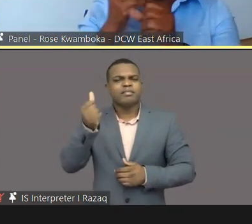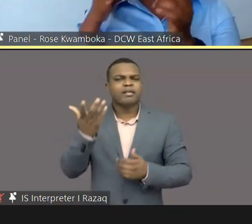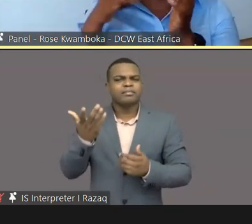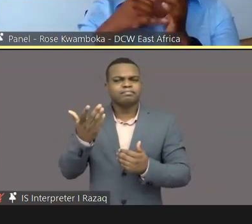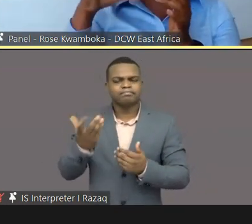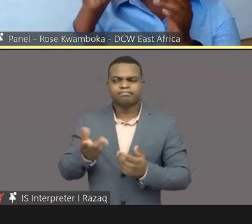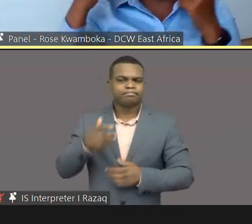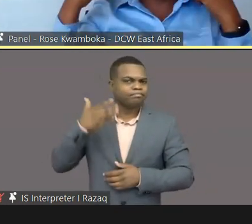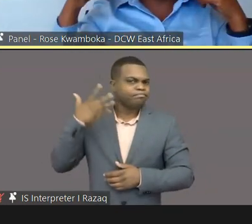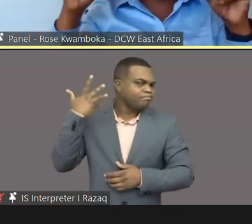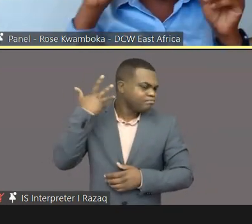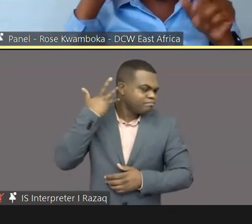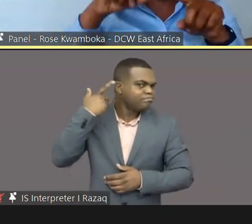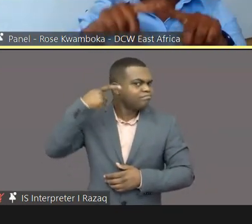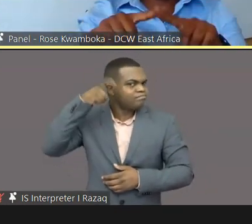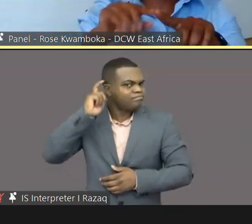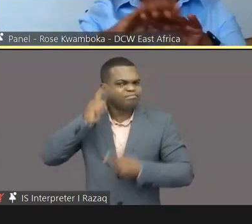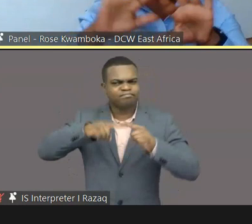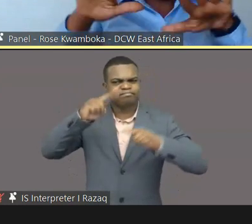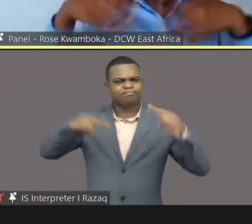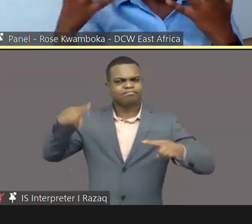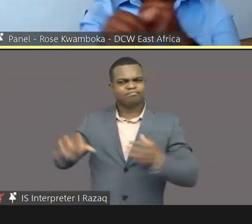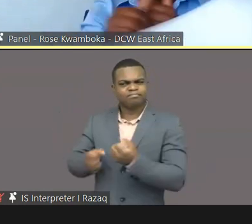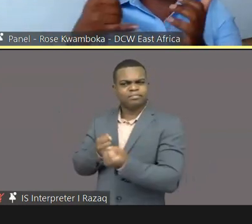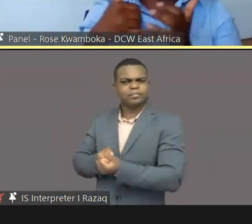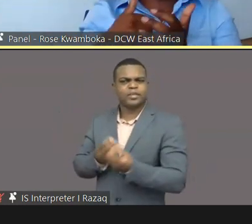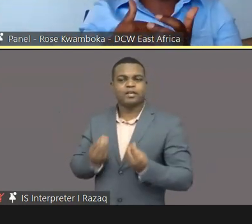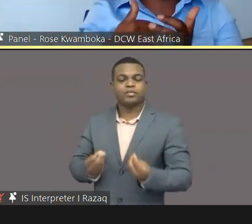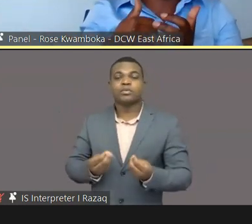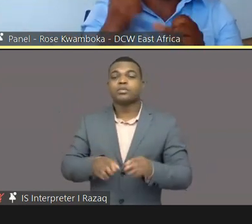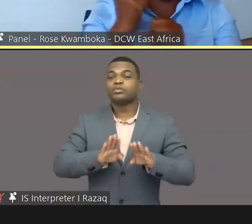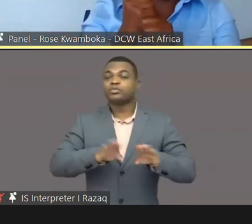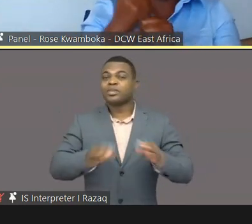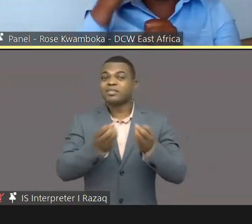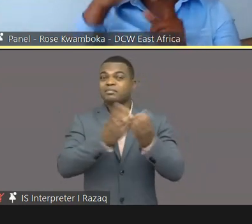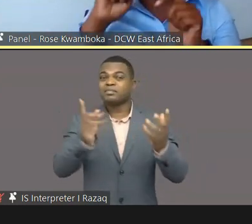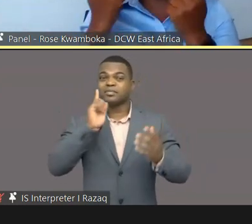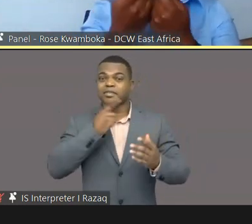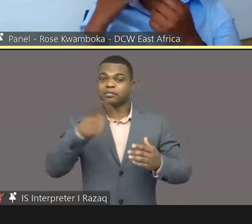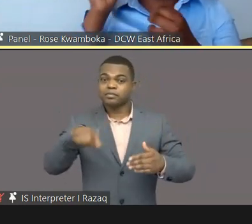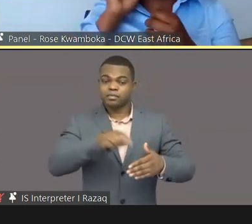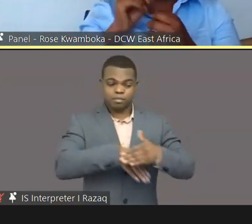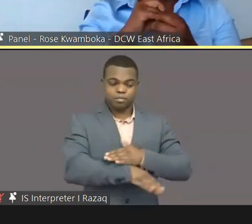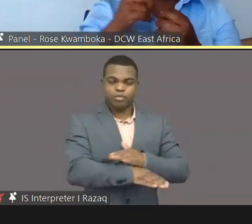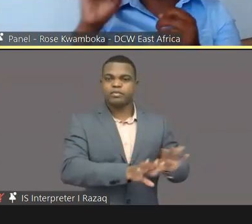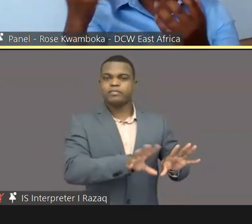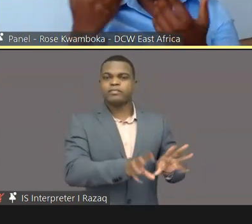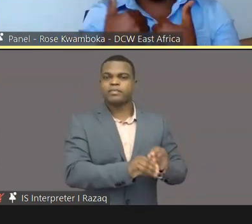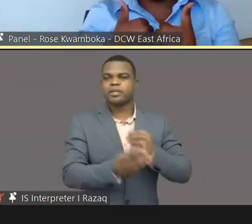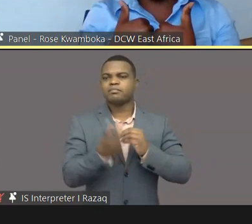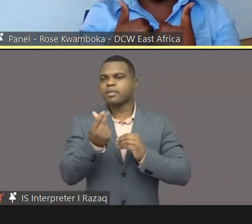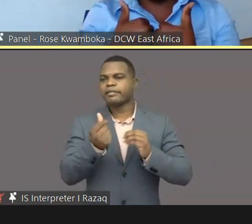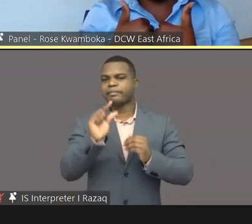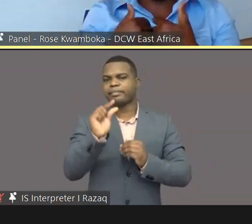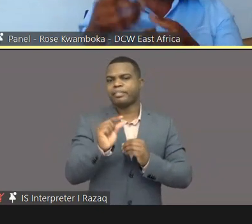If they do, it is effective. Its effectiveness will depend on how well it works for the type of